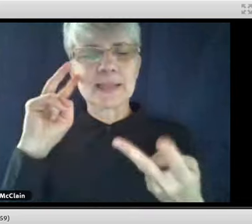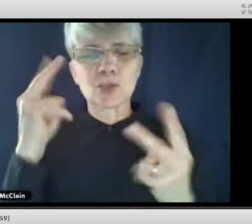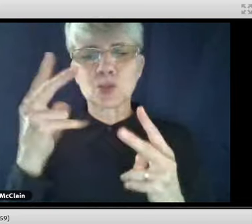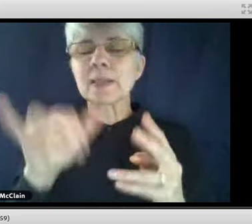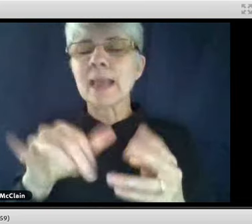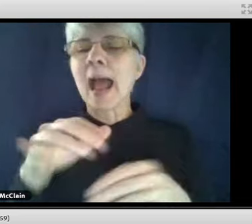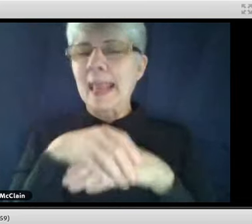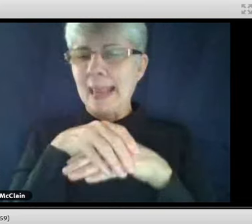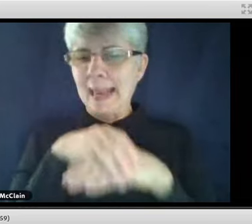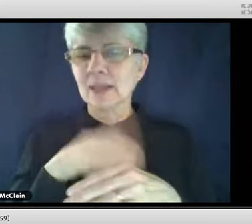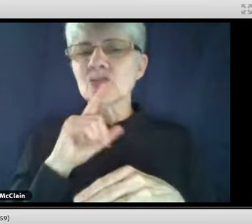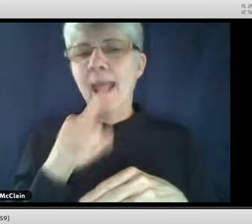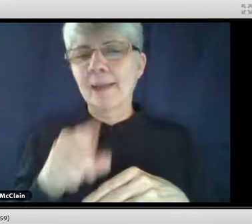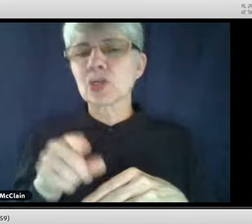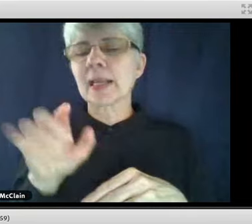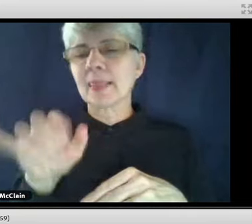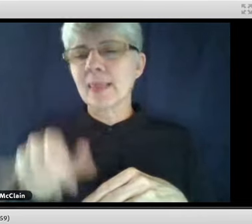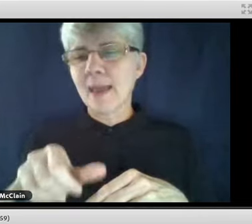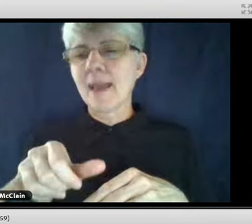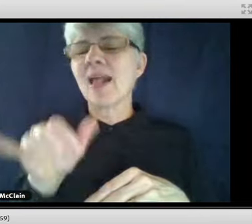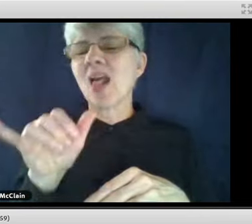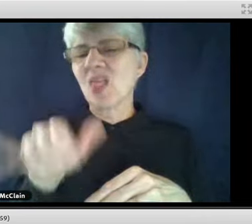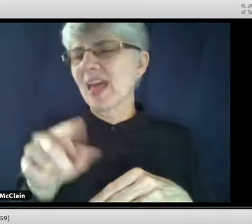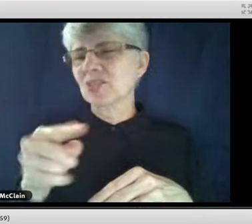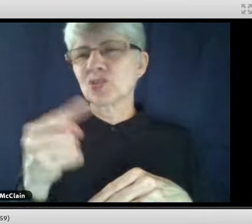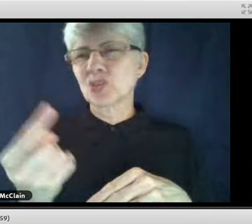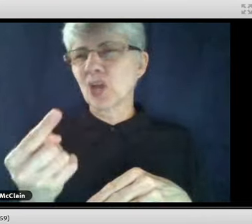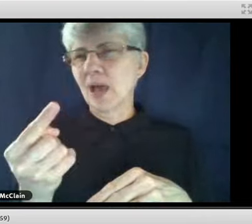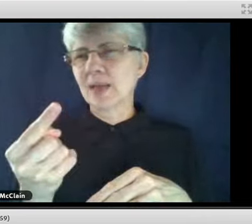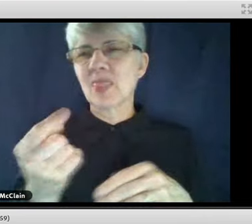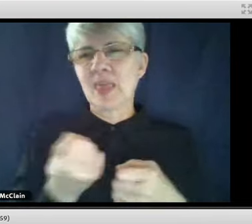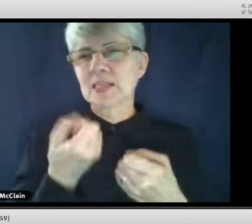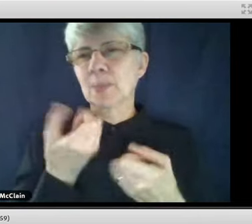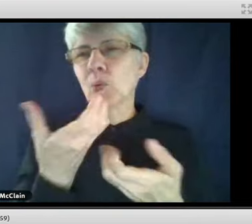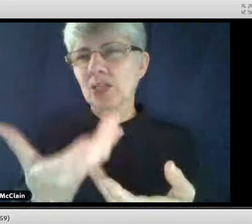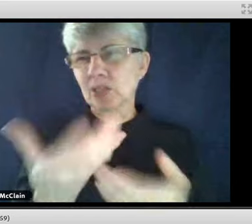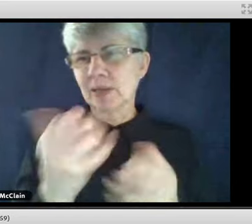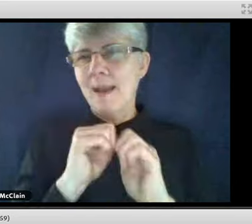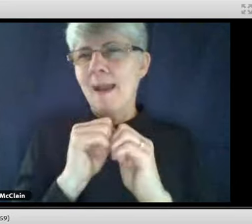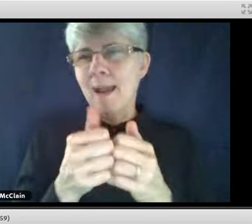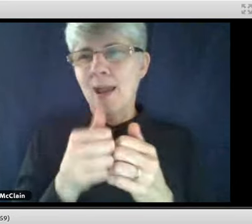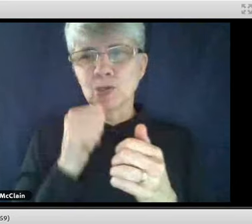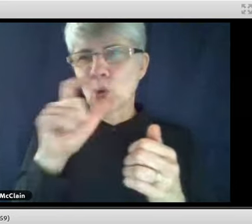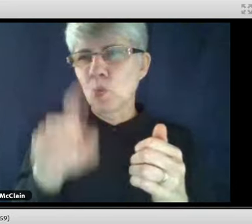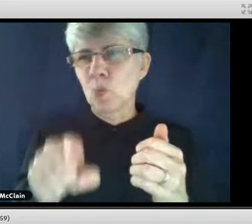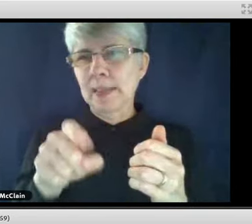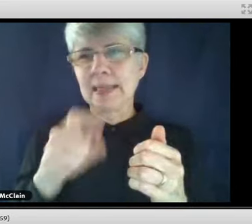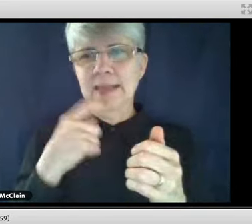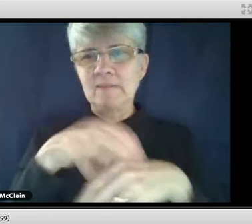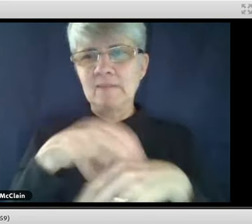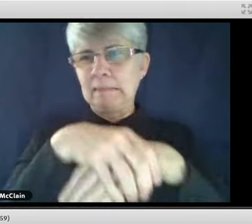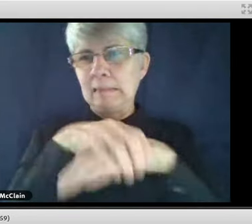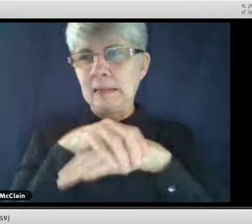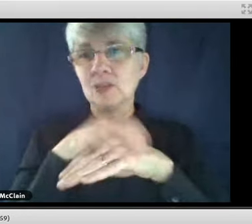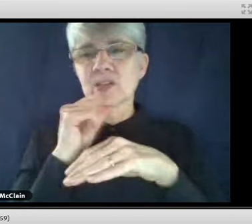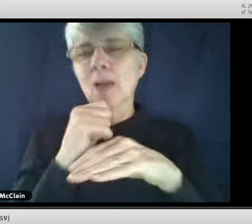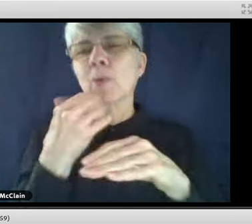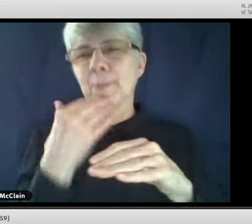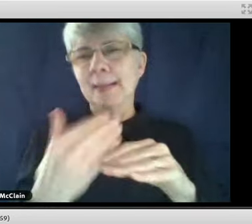so the English actually, that's the expression. Okay, so you don't really need to have English. It would be